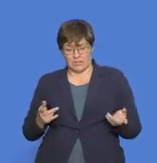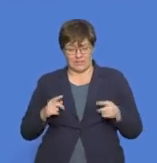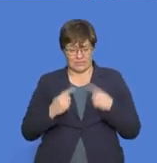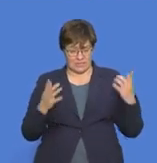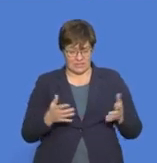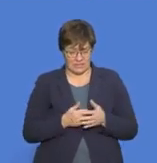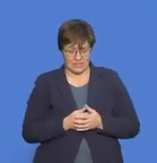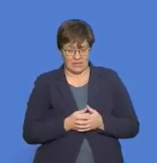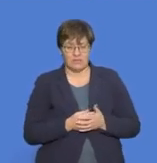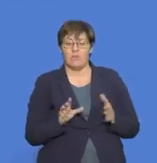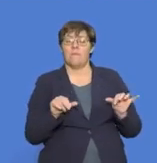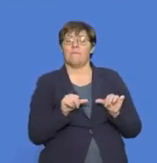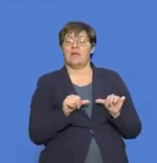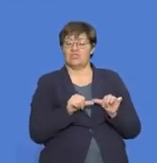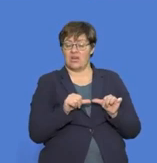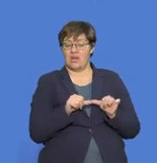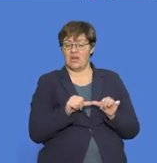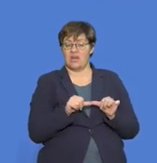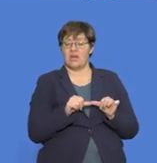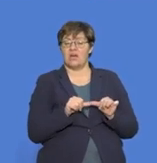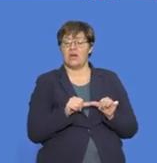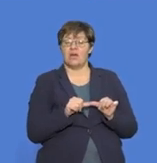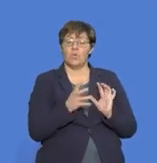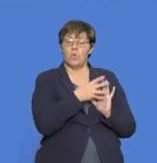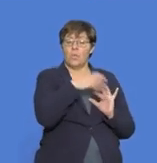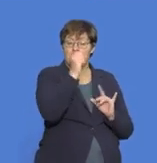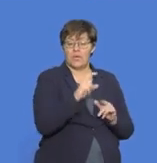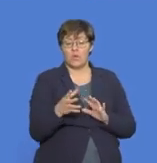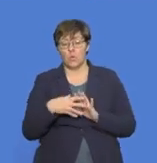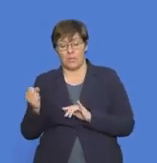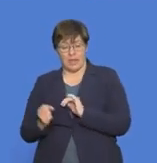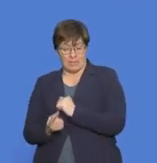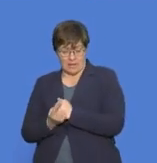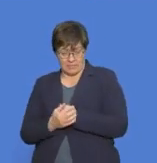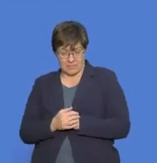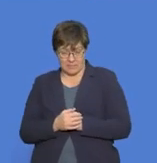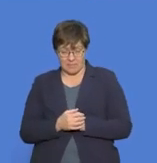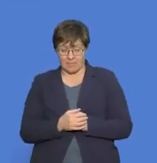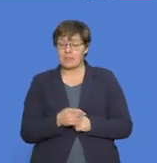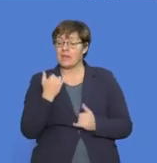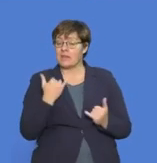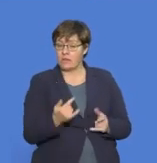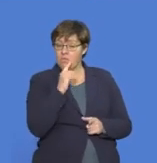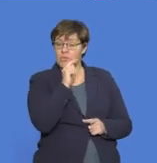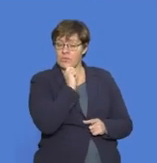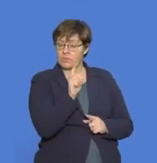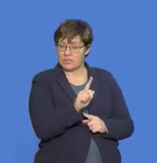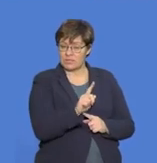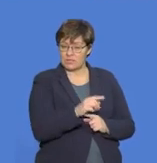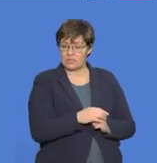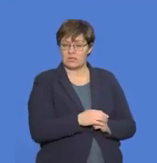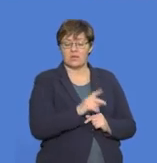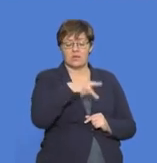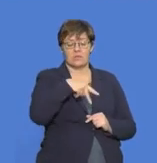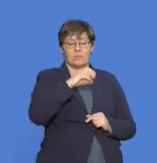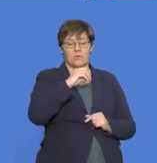And then they measure the amount of transpiration occurring. And this is where they would then use a